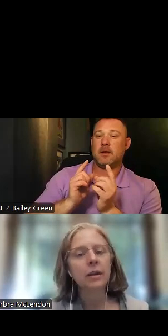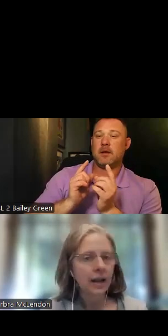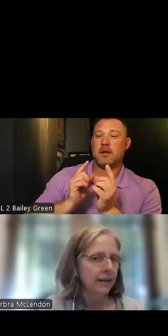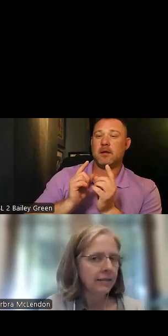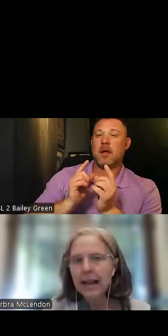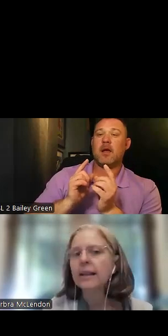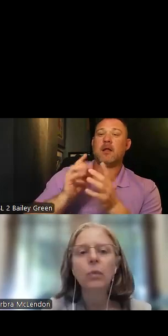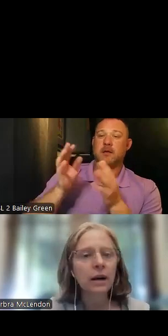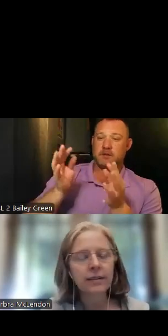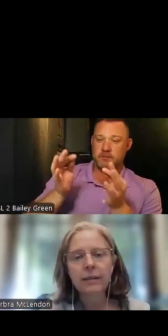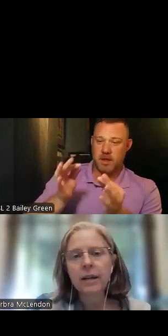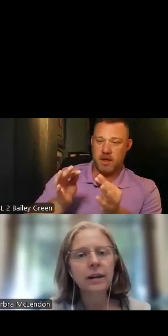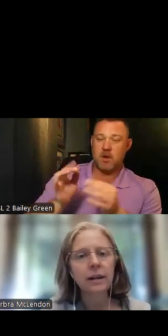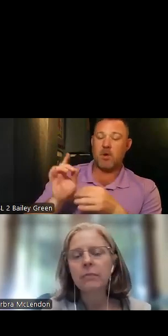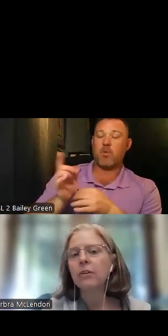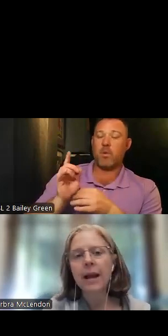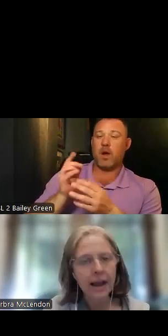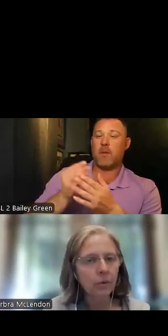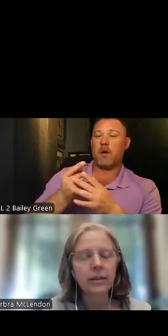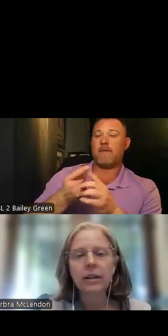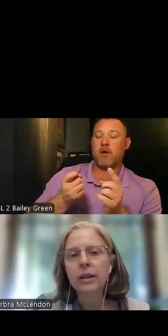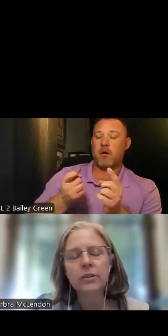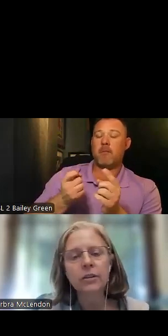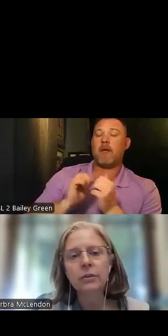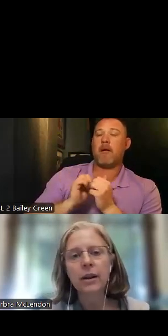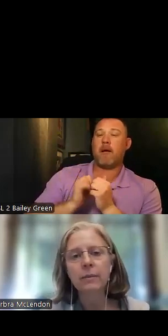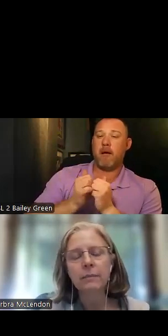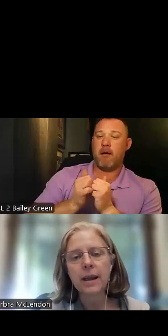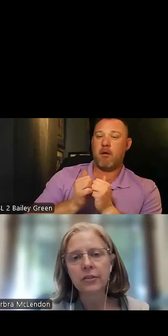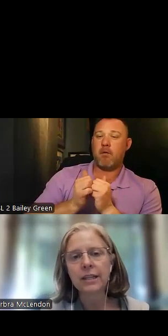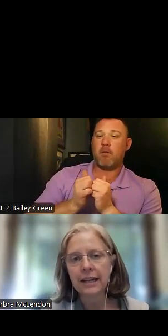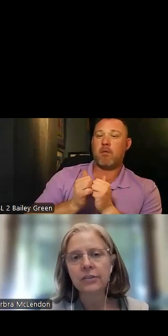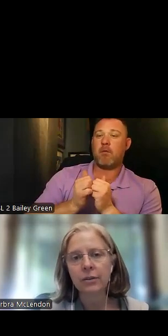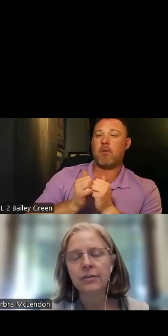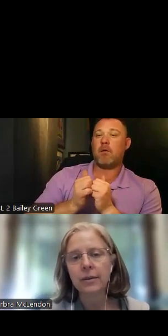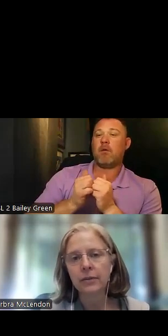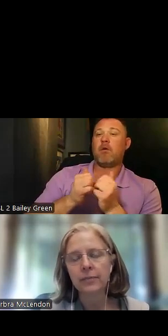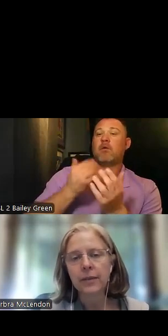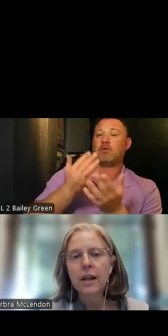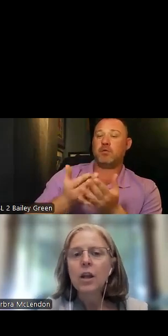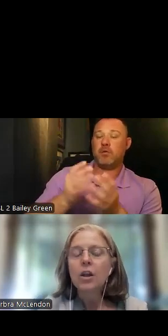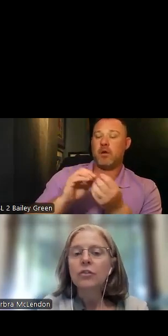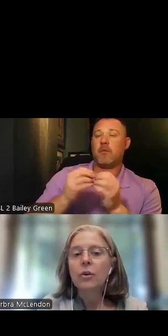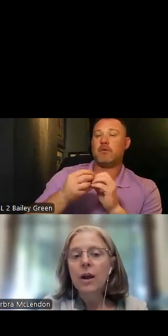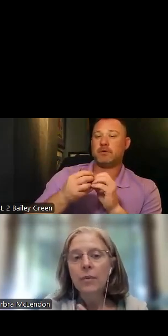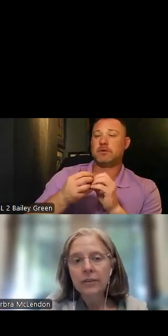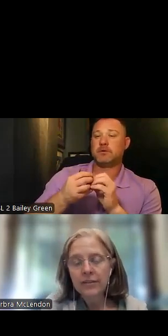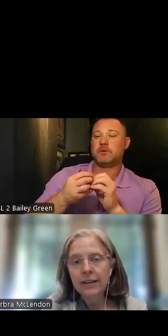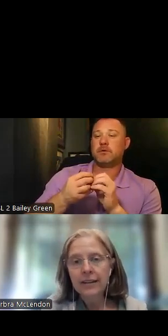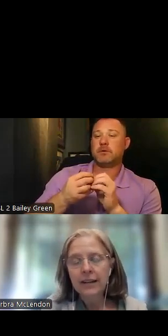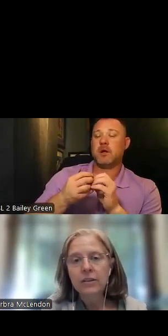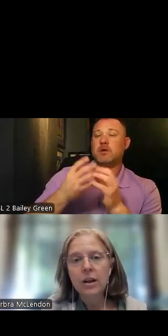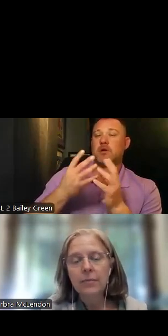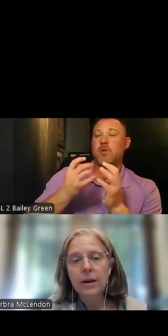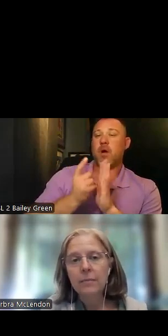out. Exactly where is that money going to come from? How are they going to actually get to those numbers? So I want to just take